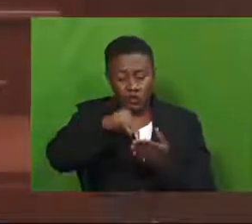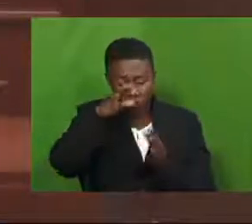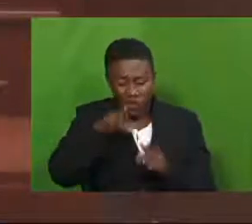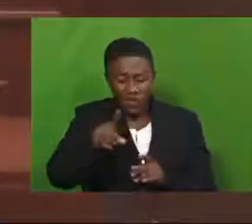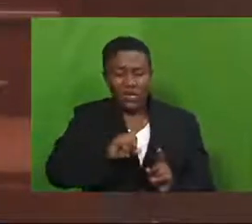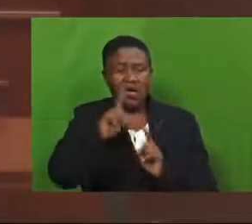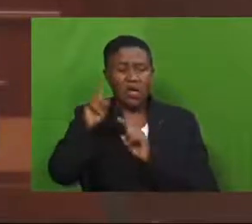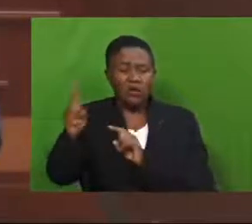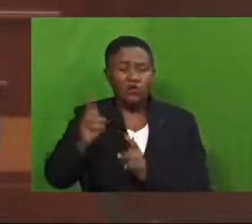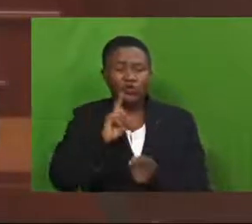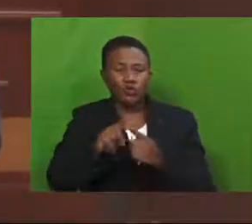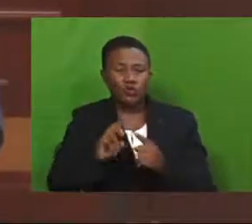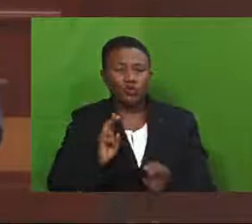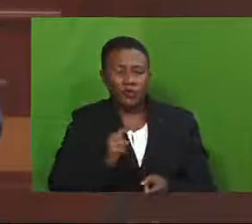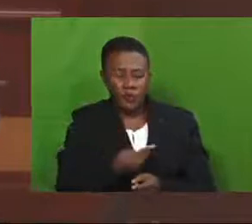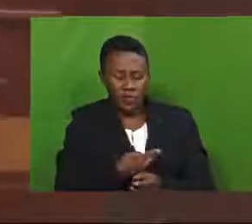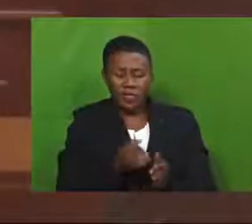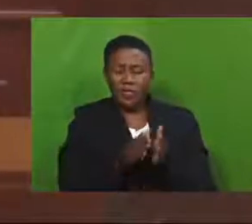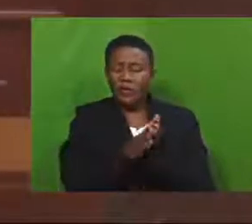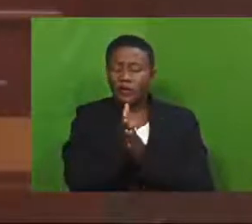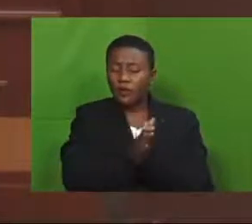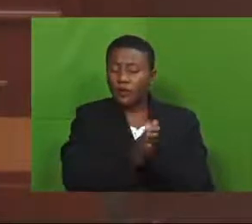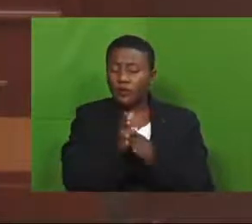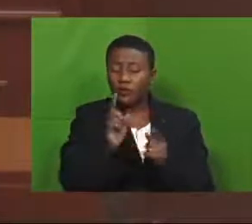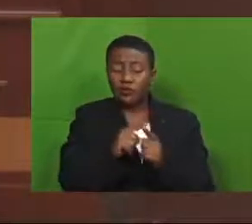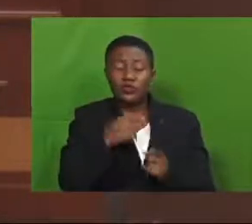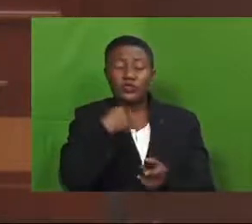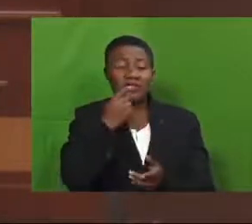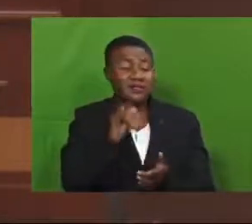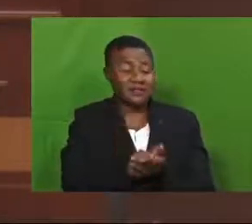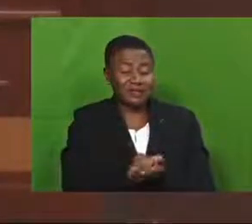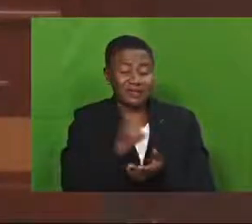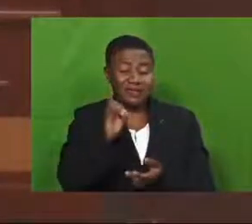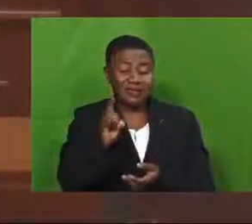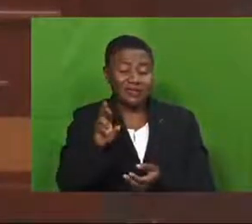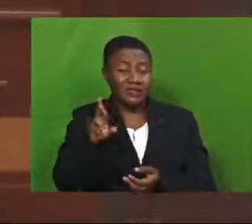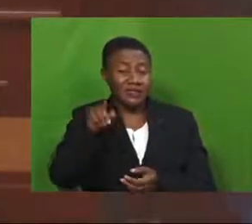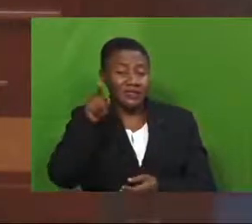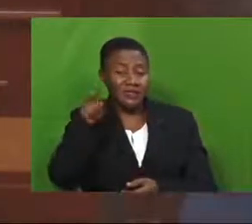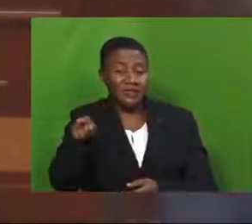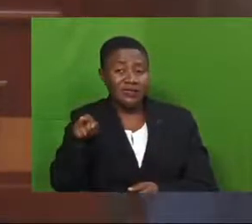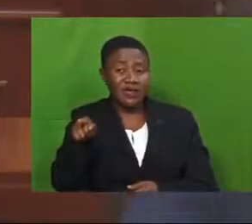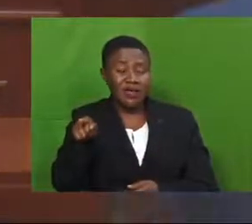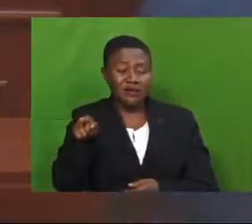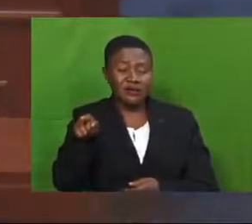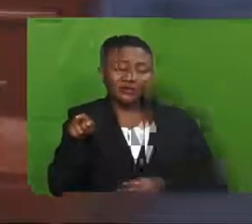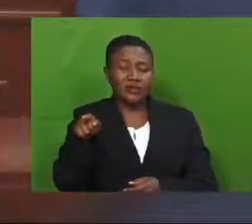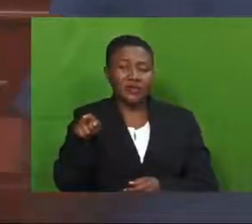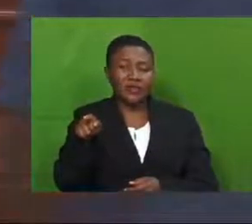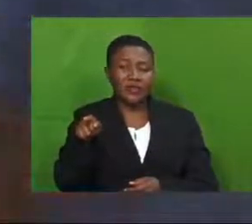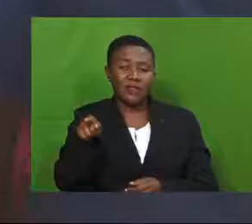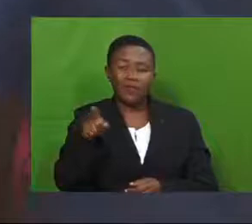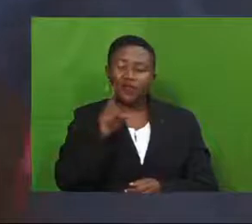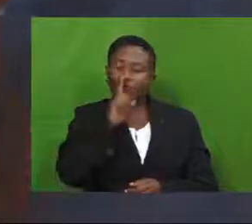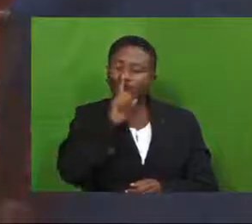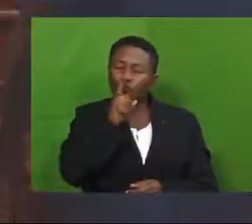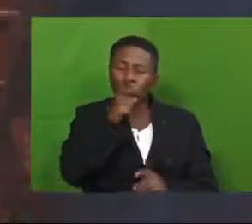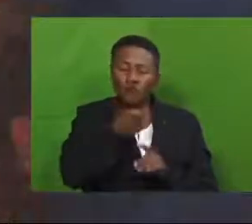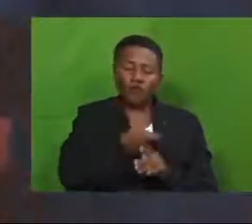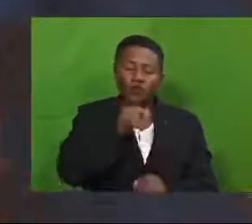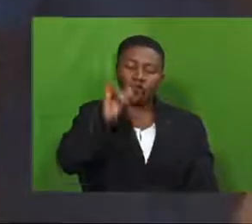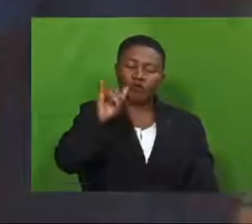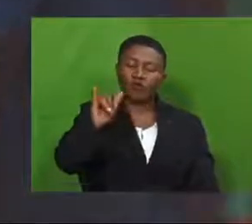is interesting to state that Dr. Sule Garba is a pure Yoruba person. The